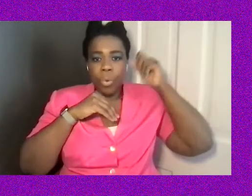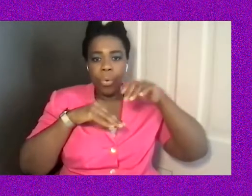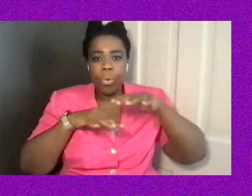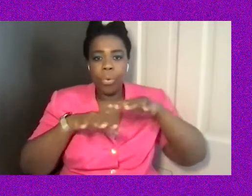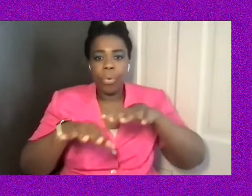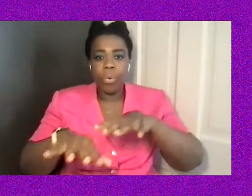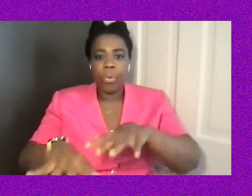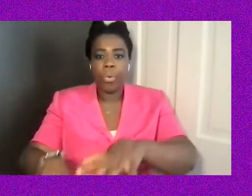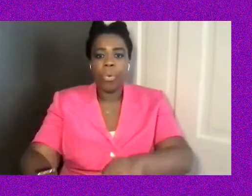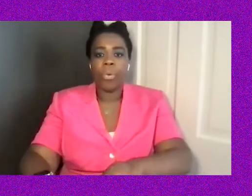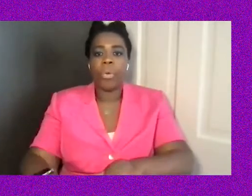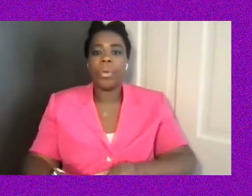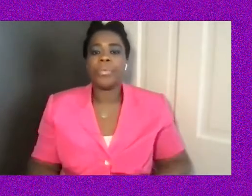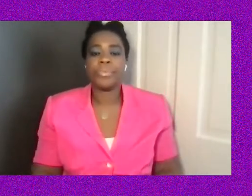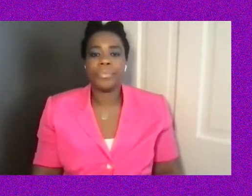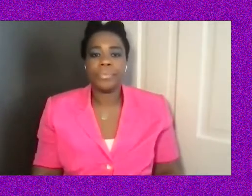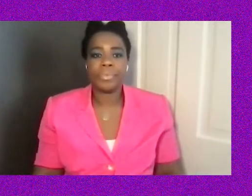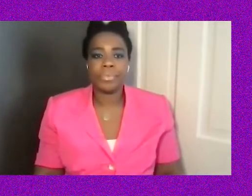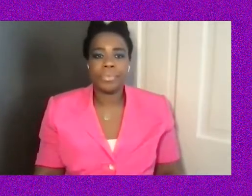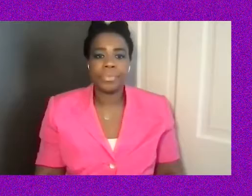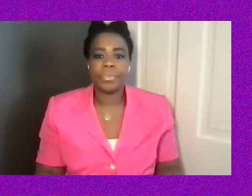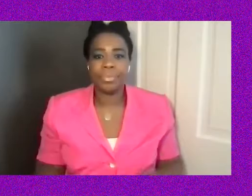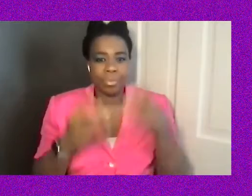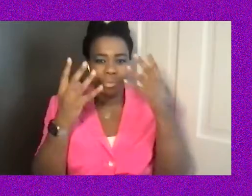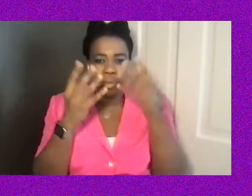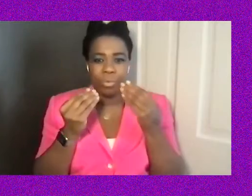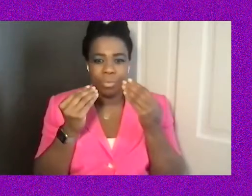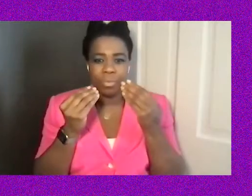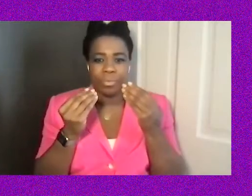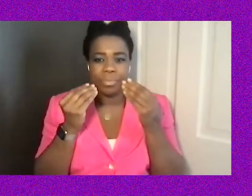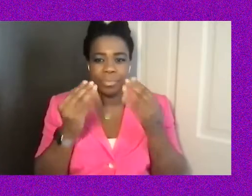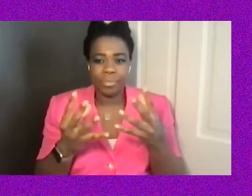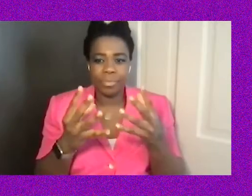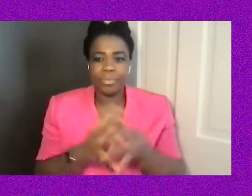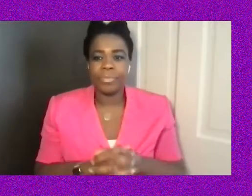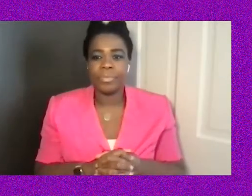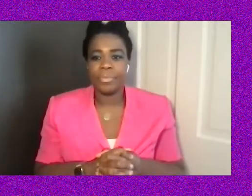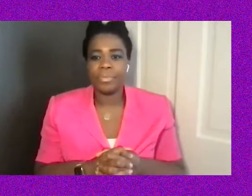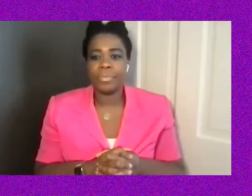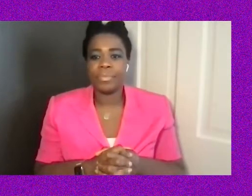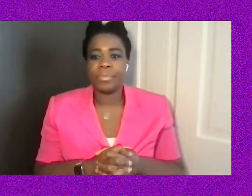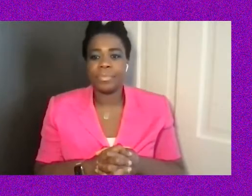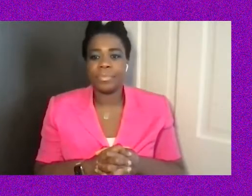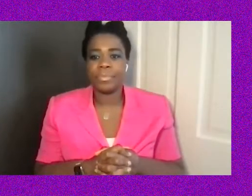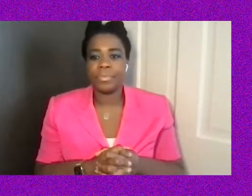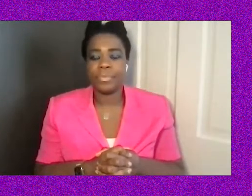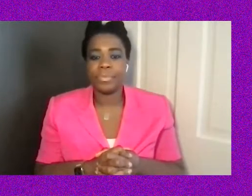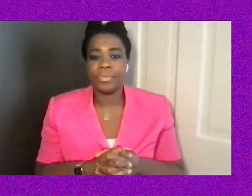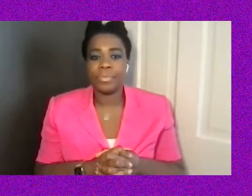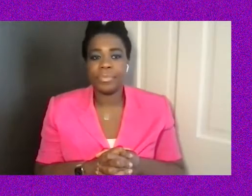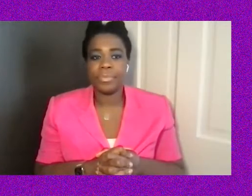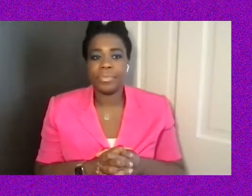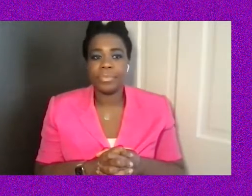Release. Gorgeous. Yes. So, with